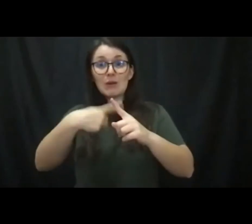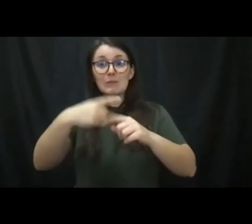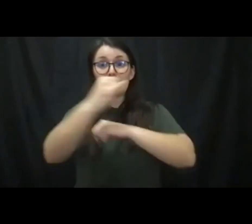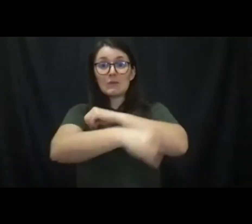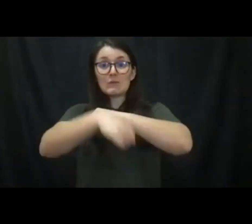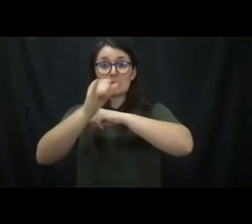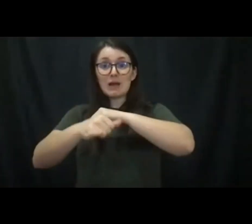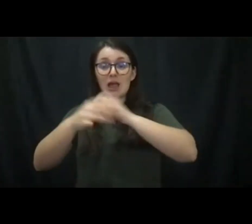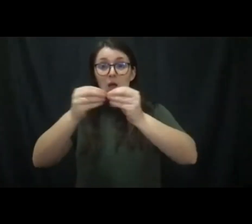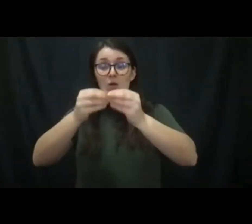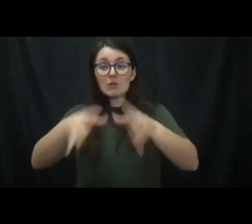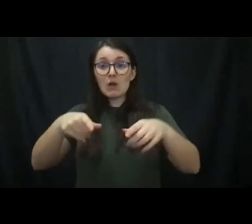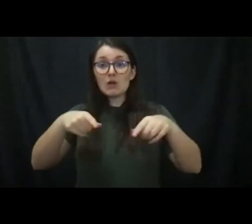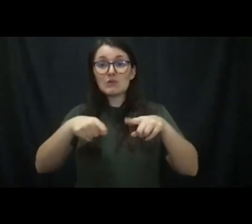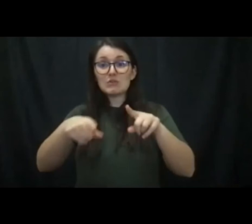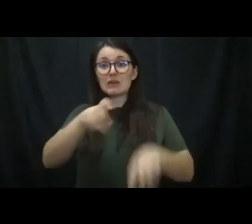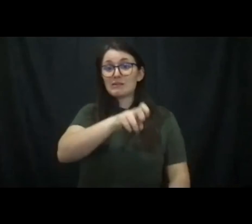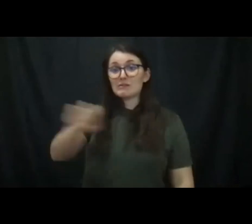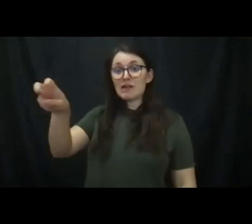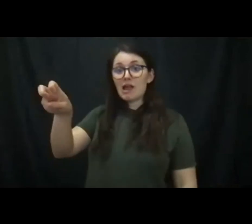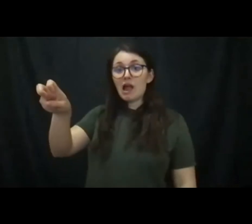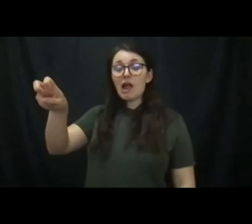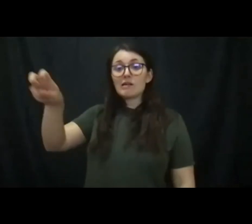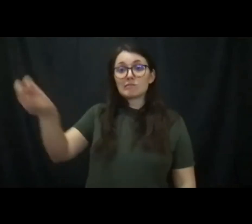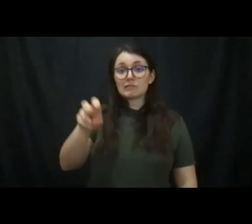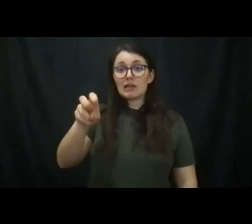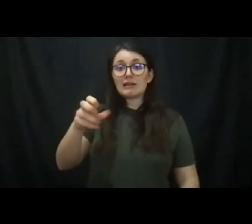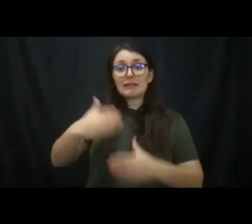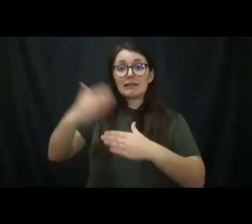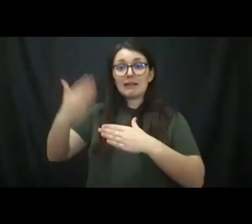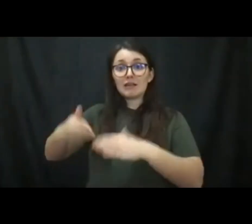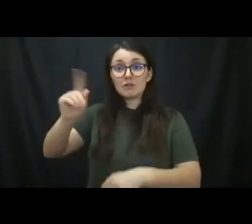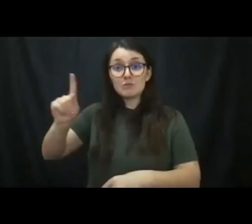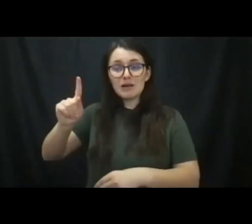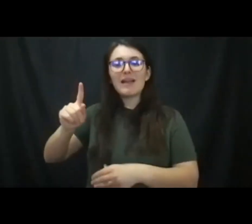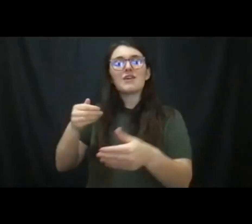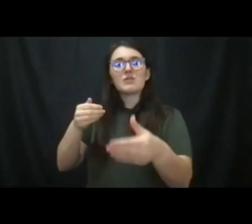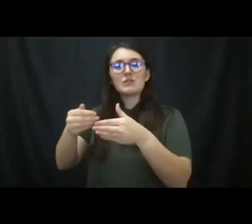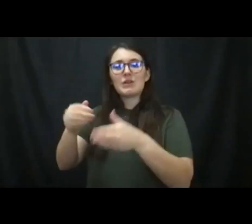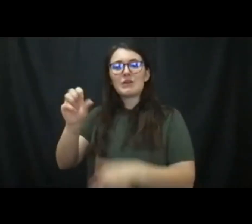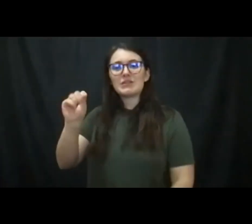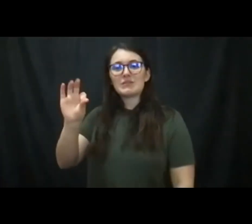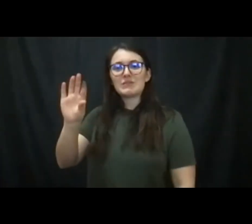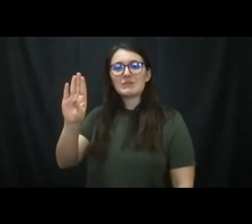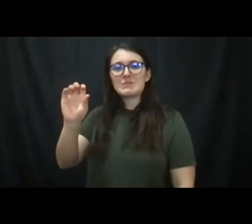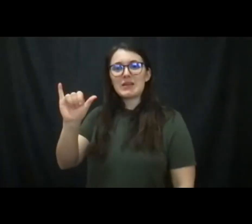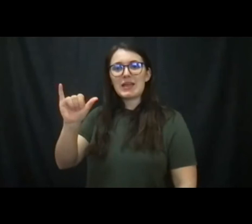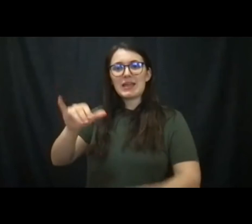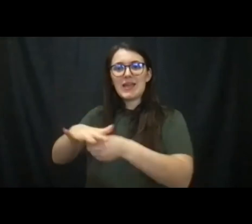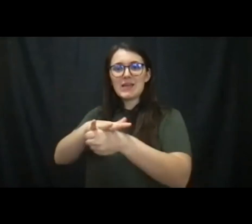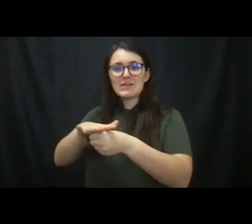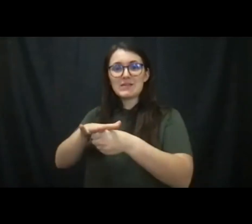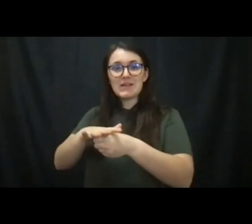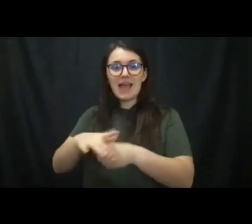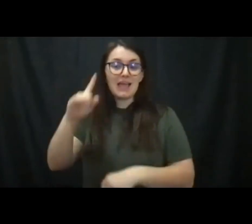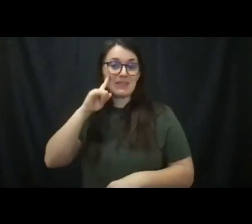turned around, and it ended up in the San Francisco Bay. So I think you're gonna like this little adventure. So let's get